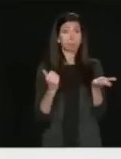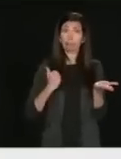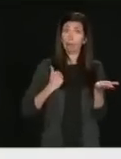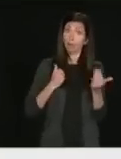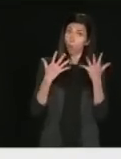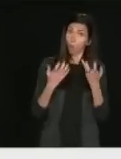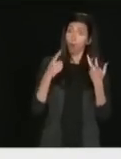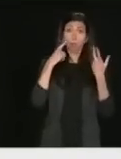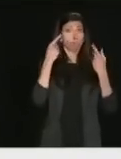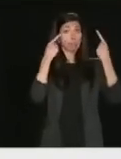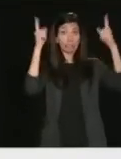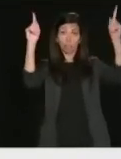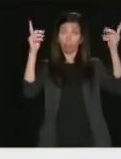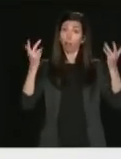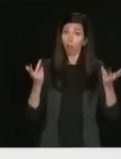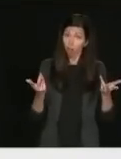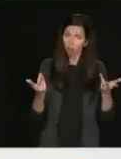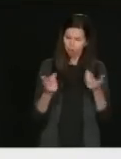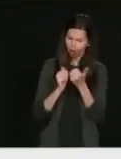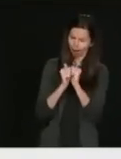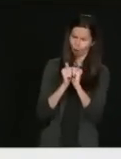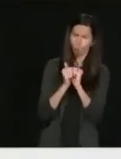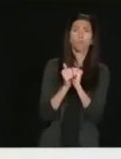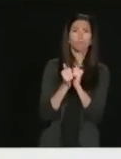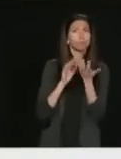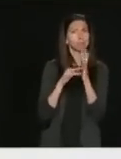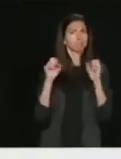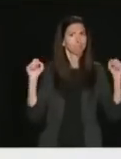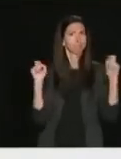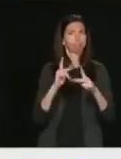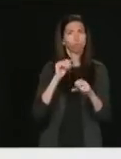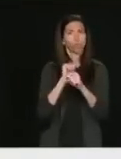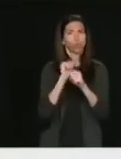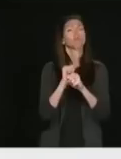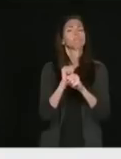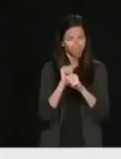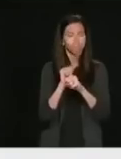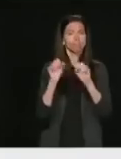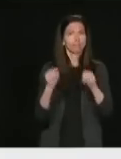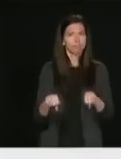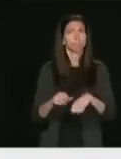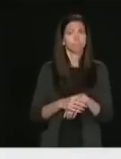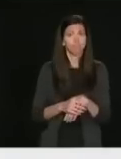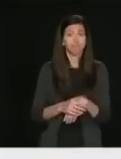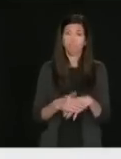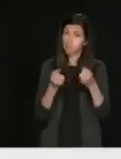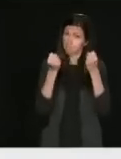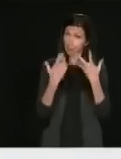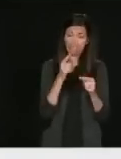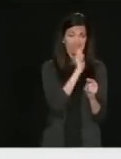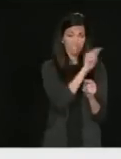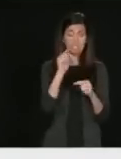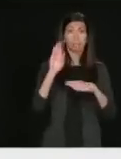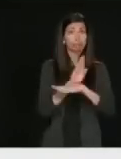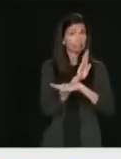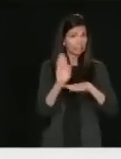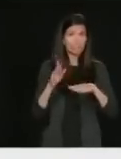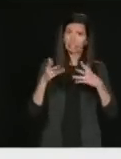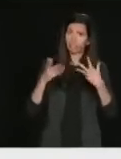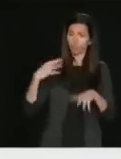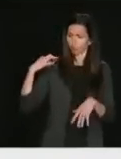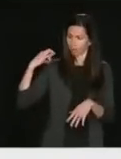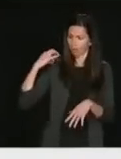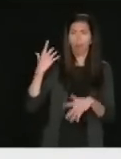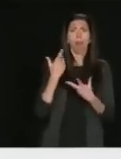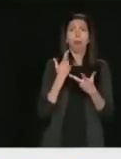successful is by getting Canadians back to work. Many business owners are already benefiting from this program to